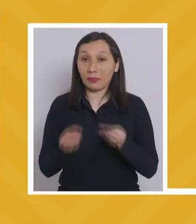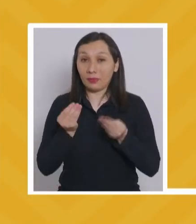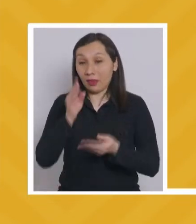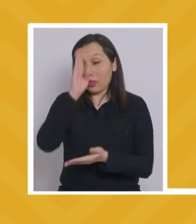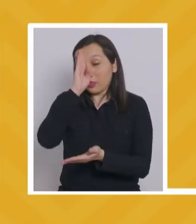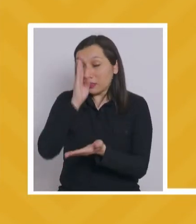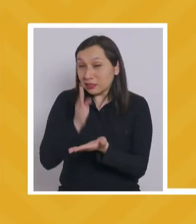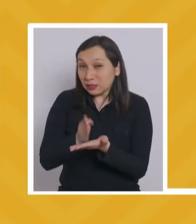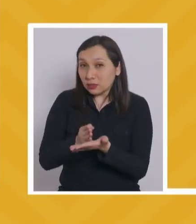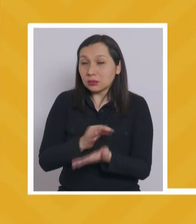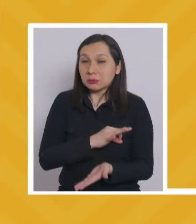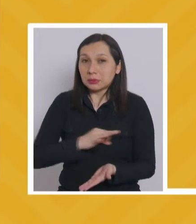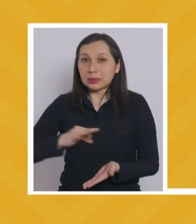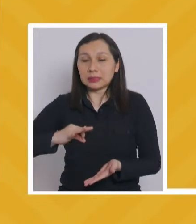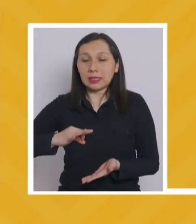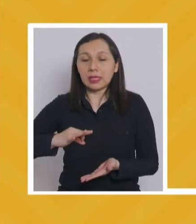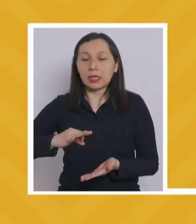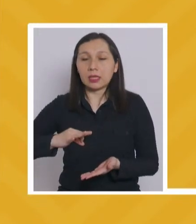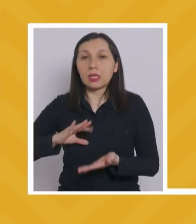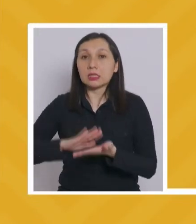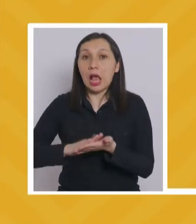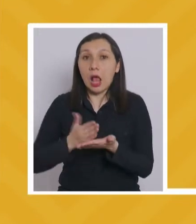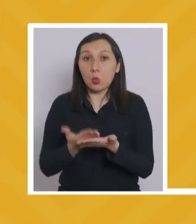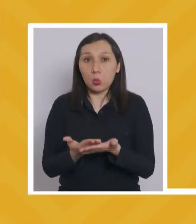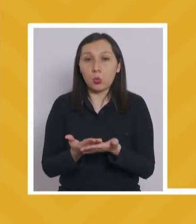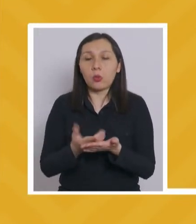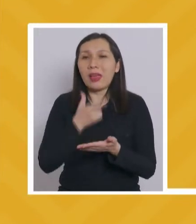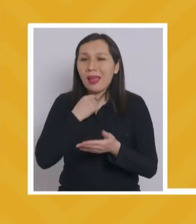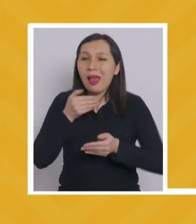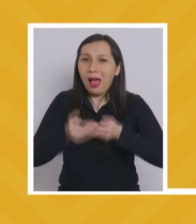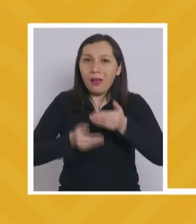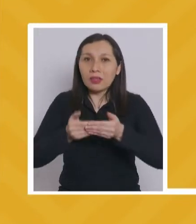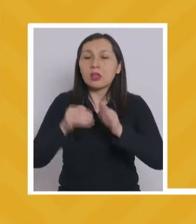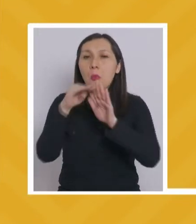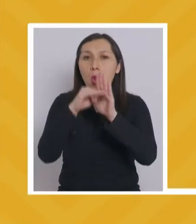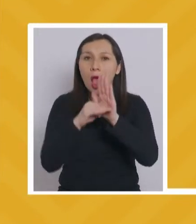now. There is evidence that